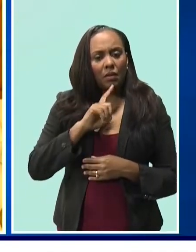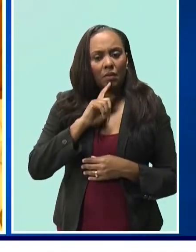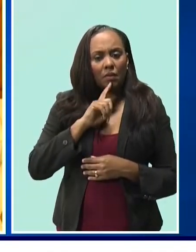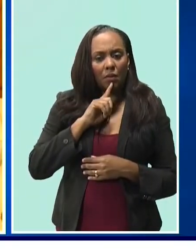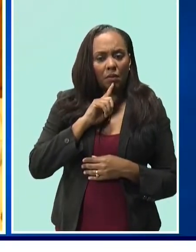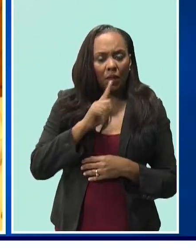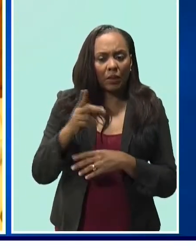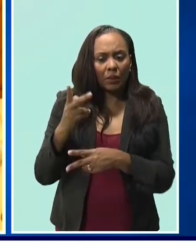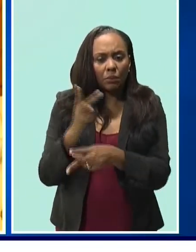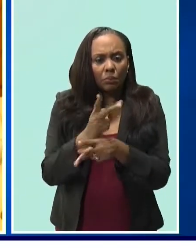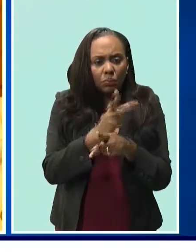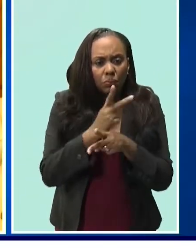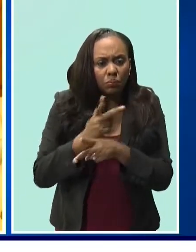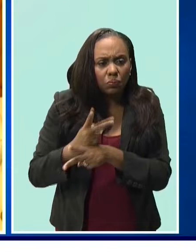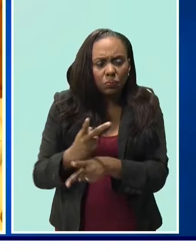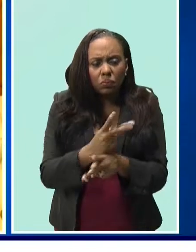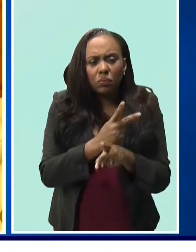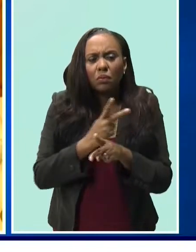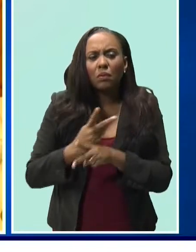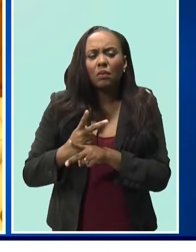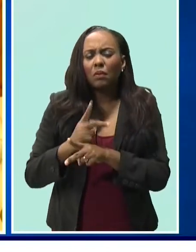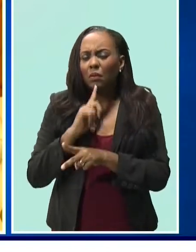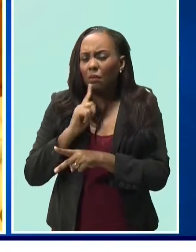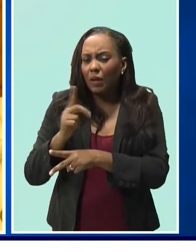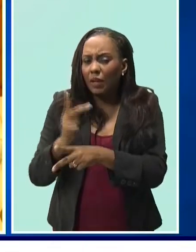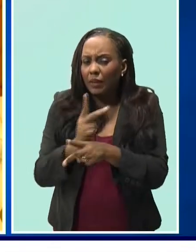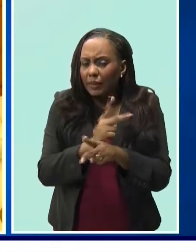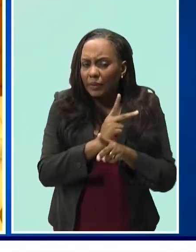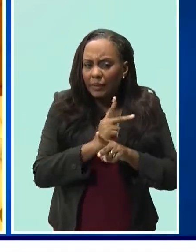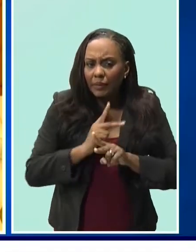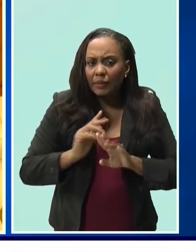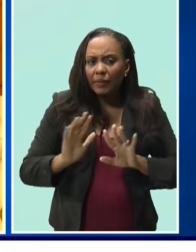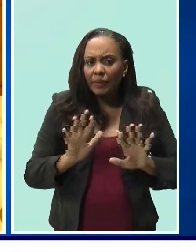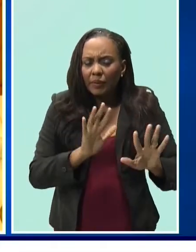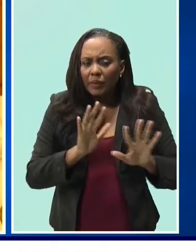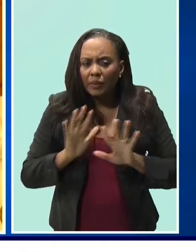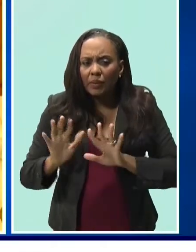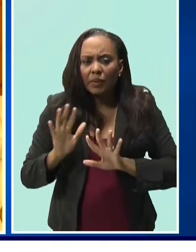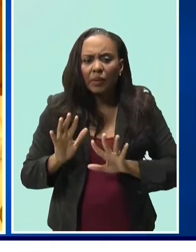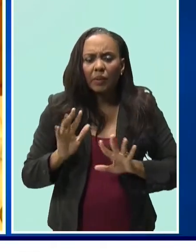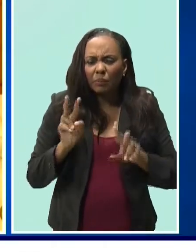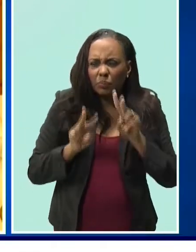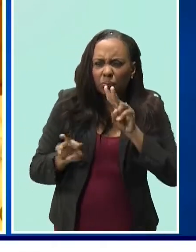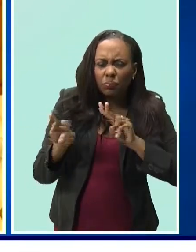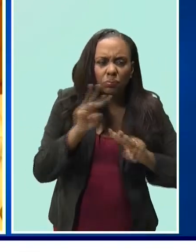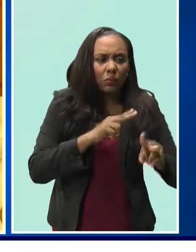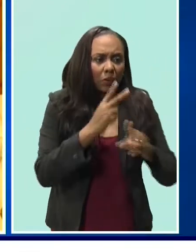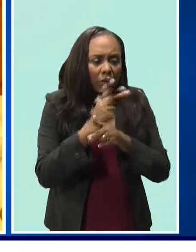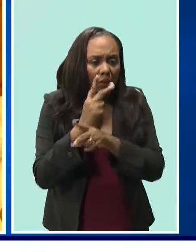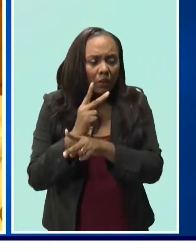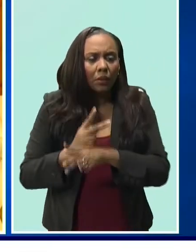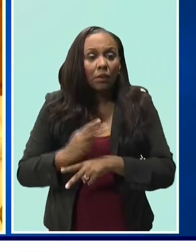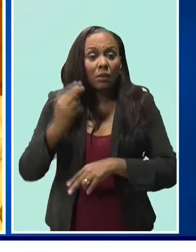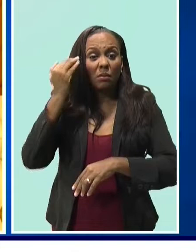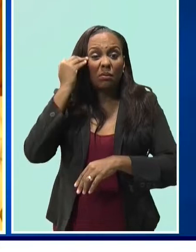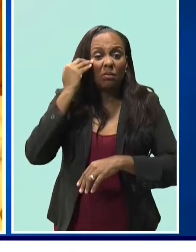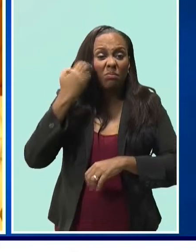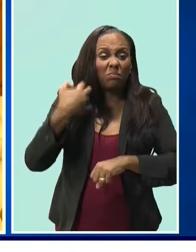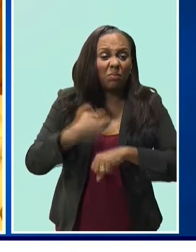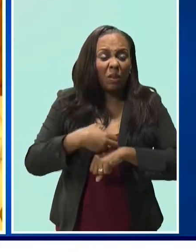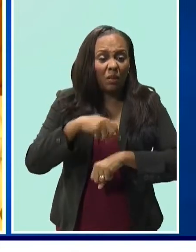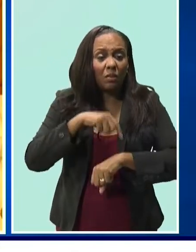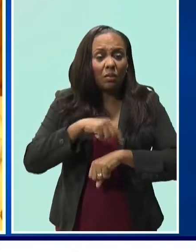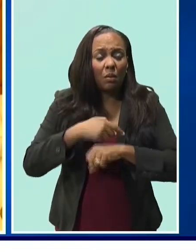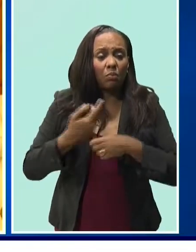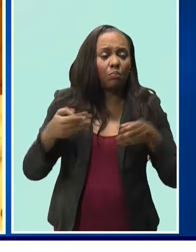And we believe strongly in the Ministry of Health that during this difficult time of shutdowns,